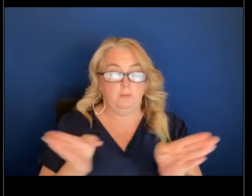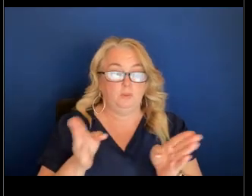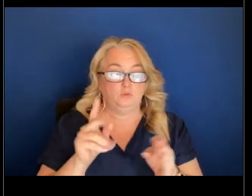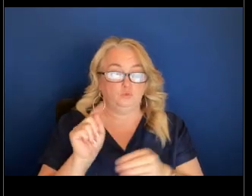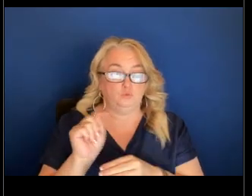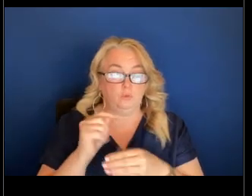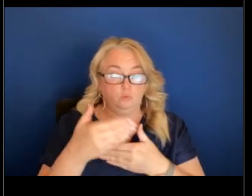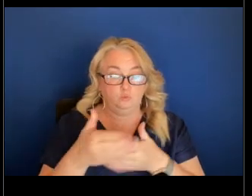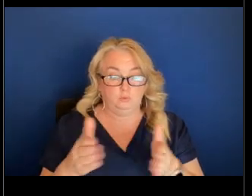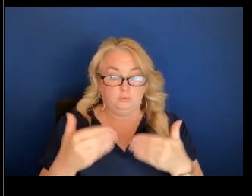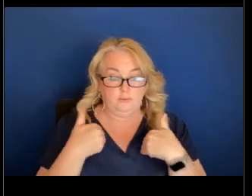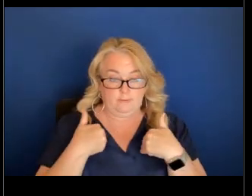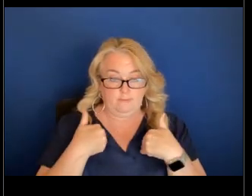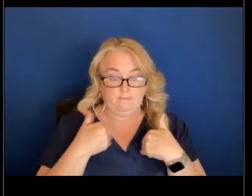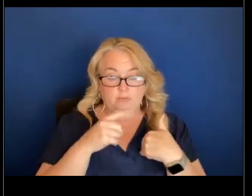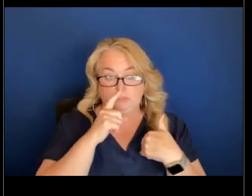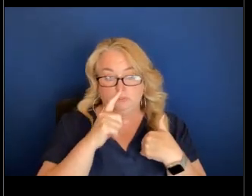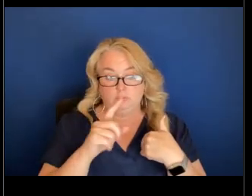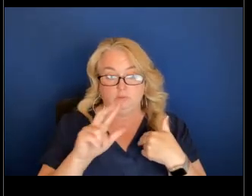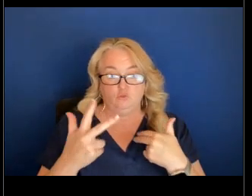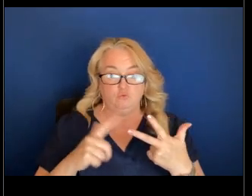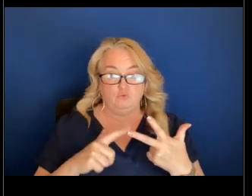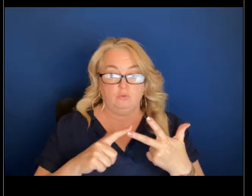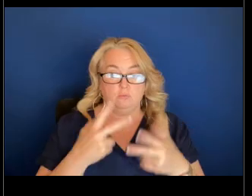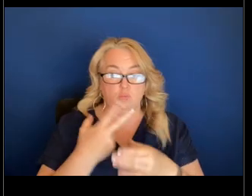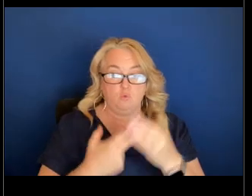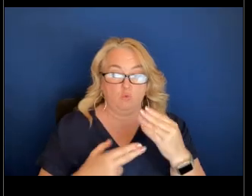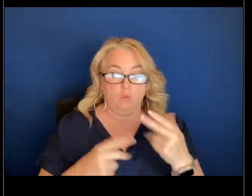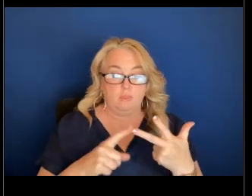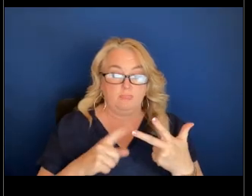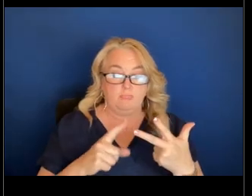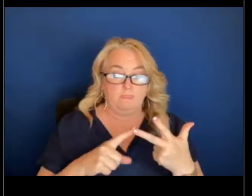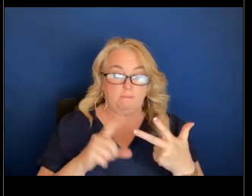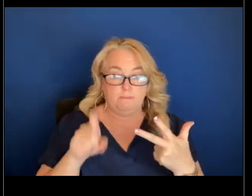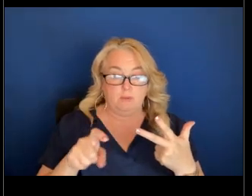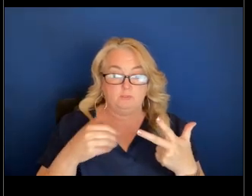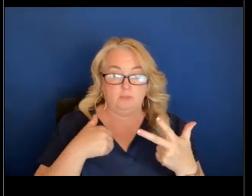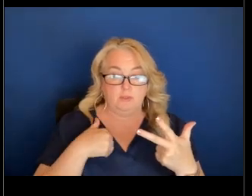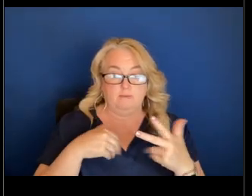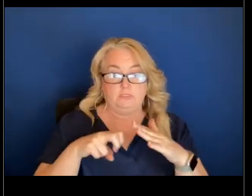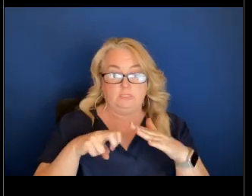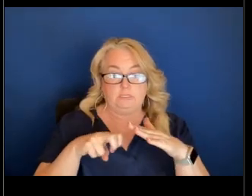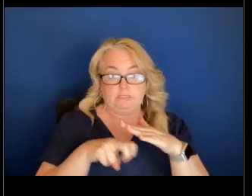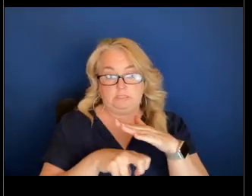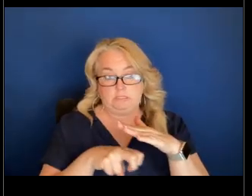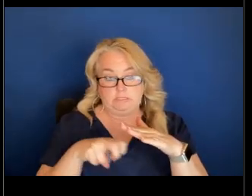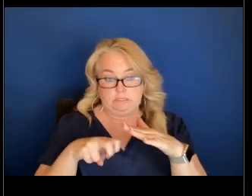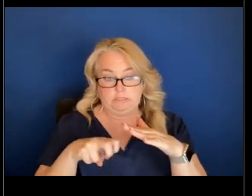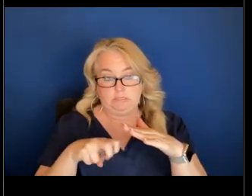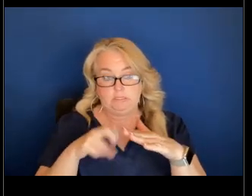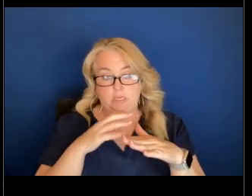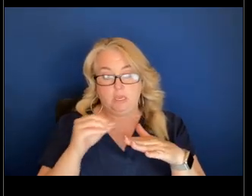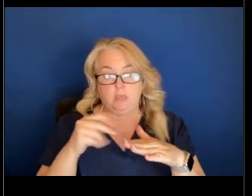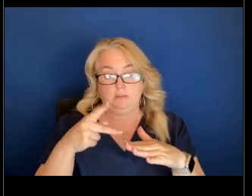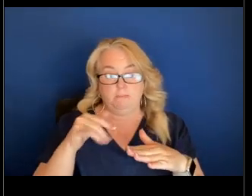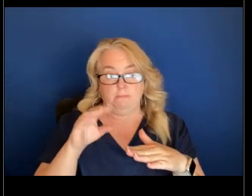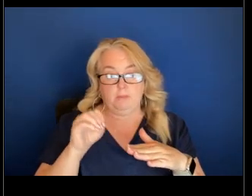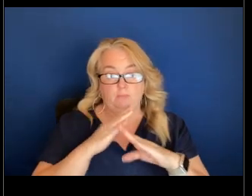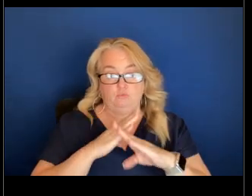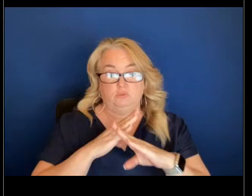correct answer for this is the third option, both. They must have knee space and pipe